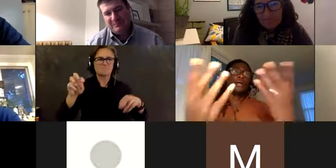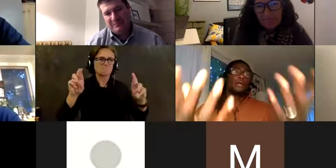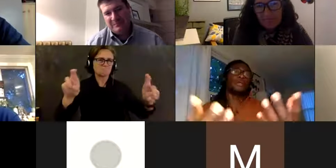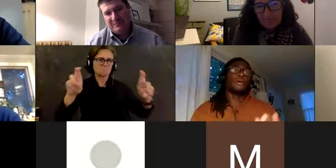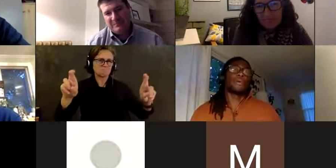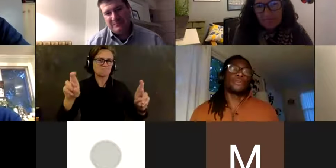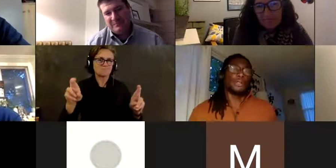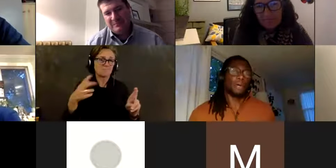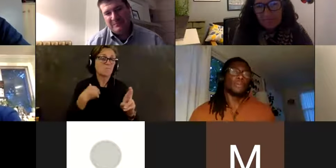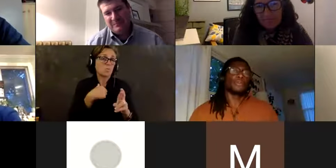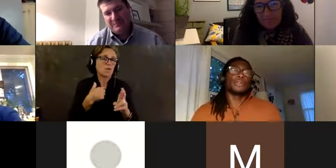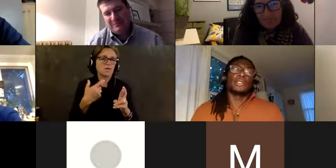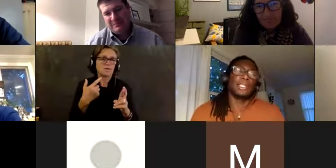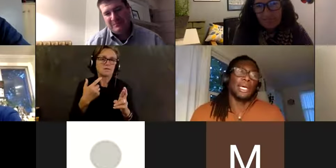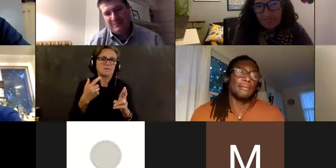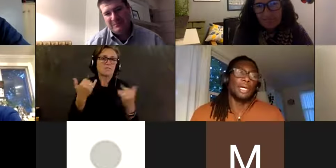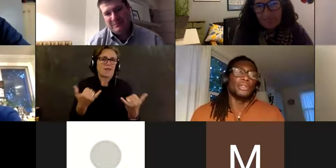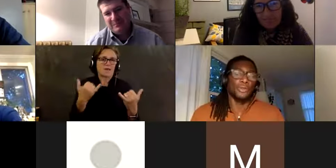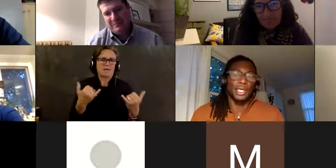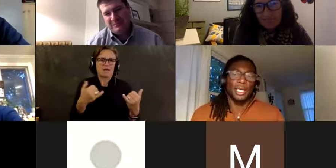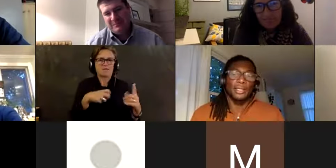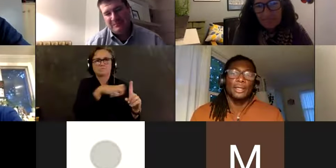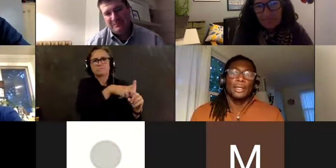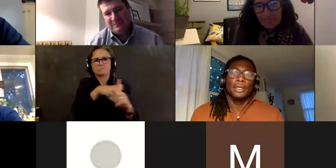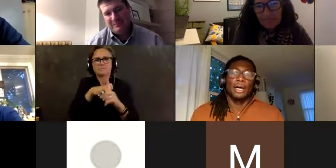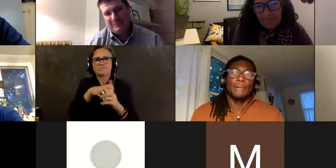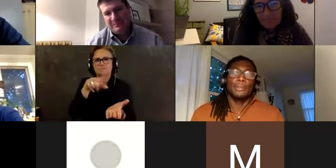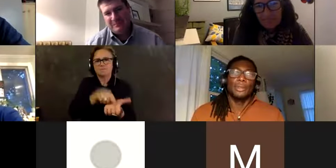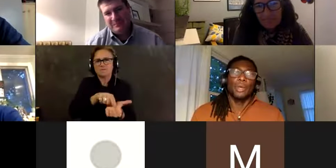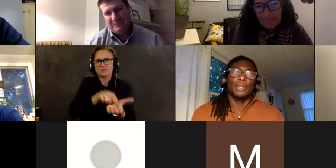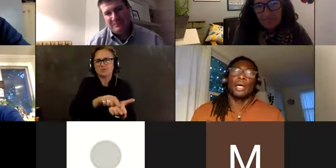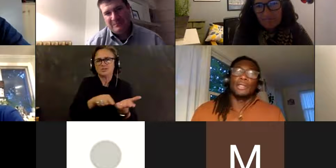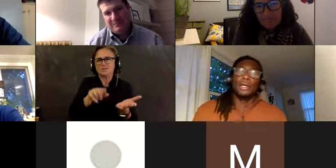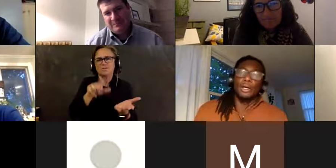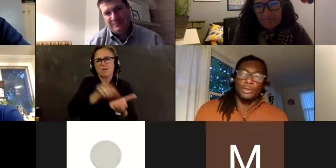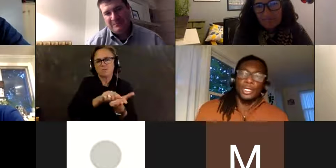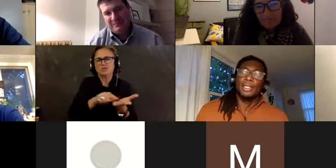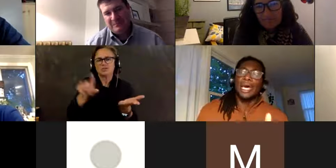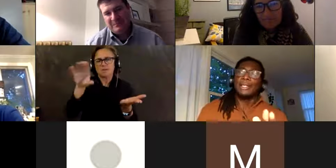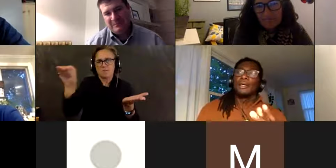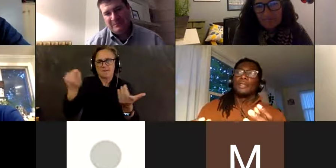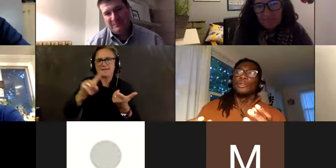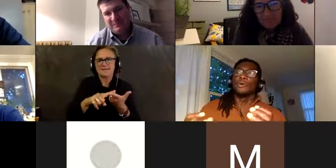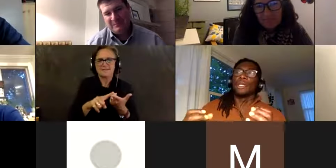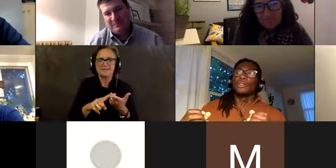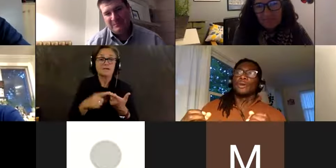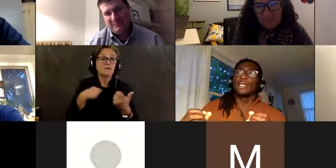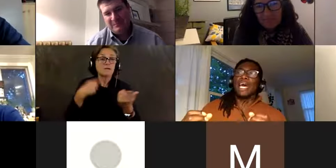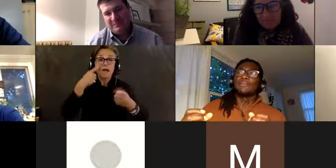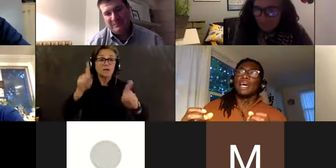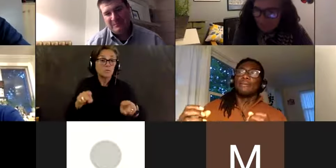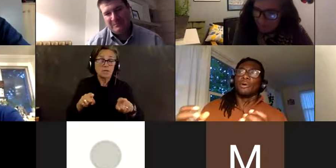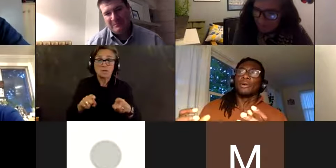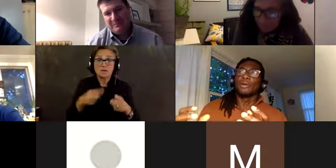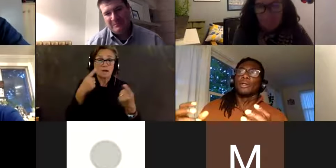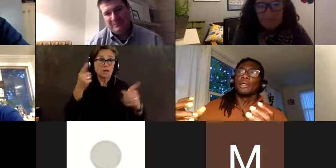are approaching publishers and things like that. But I do, again, I agree that you don't necessarily have